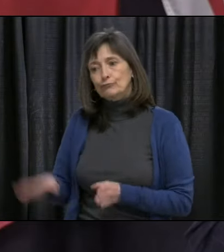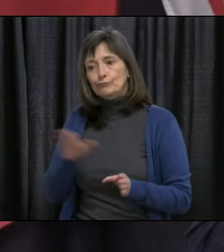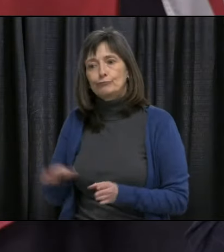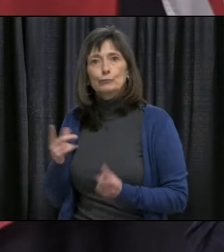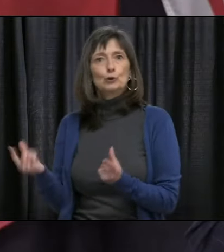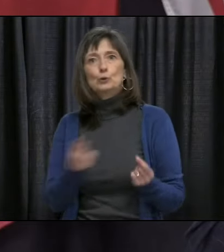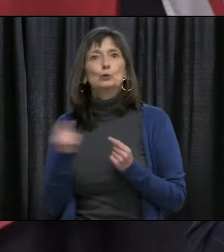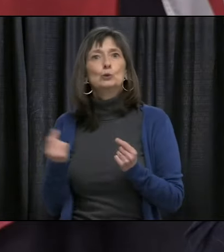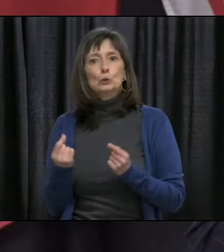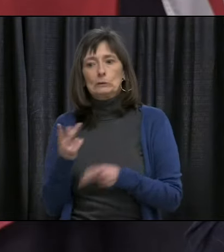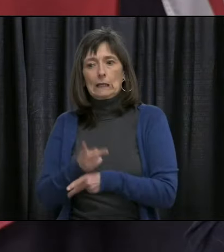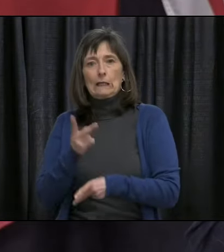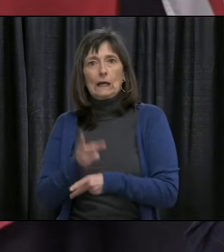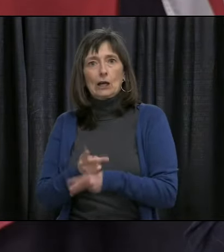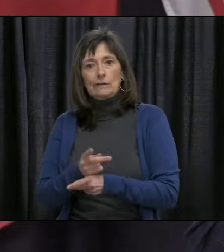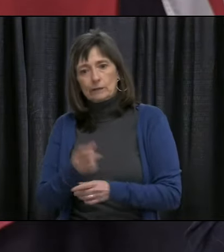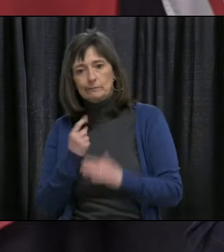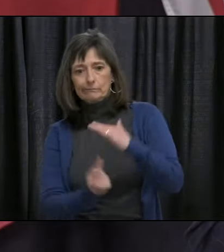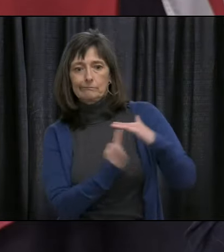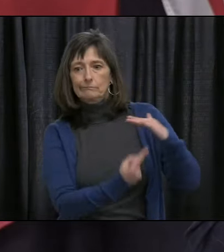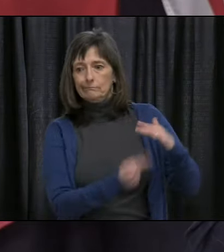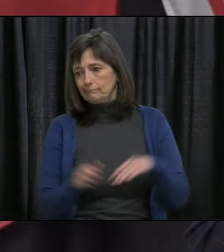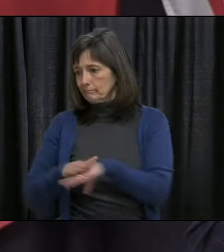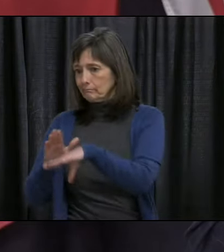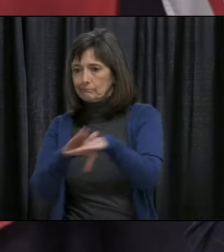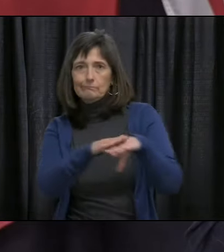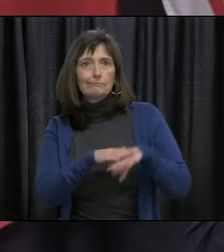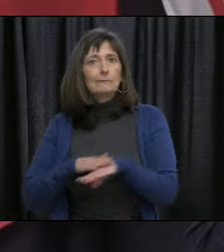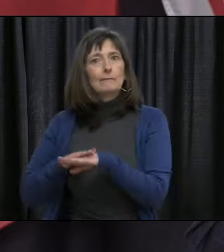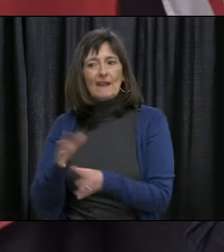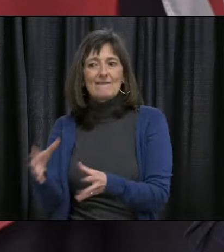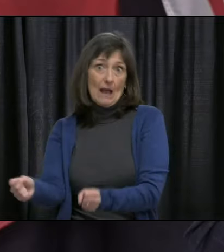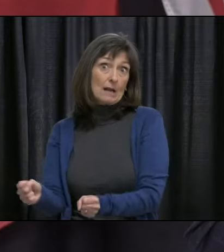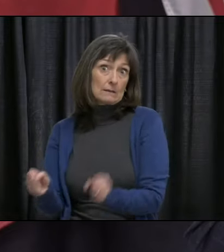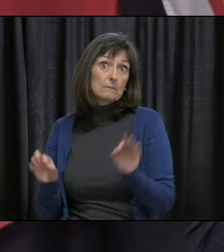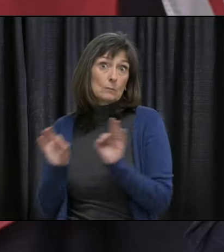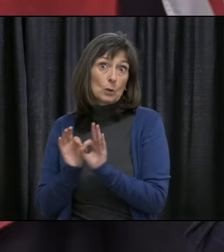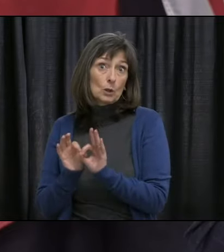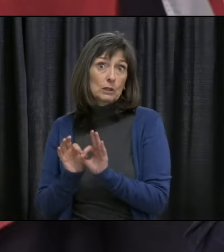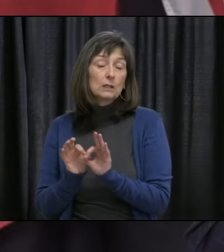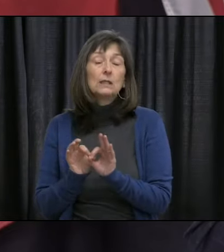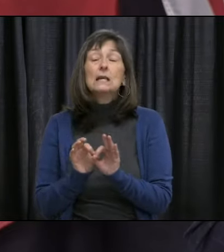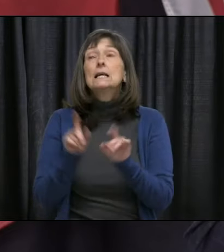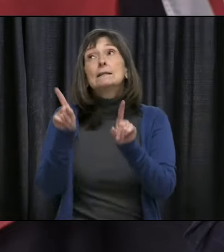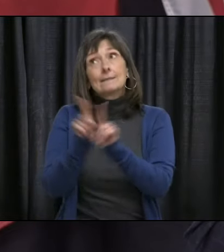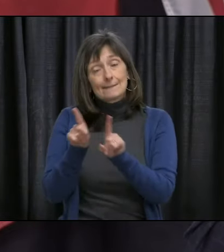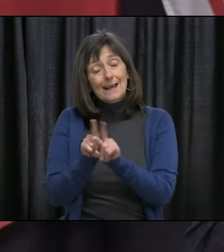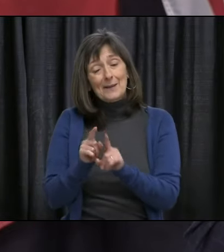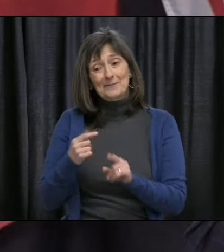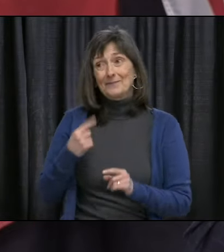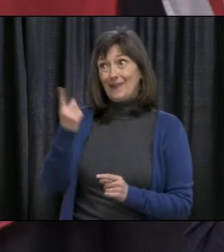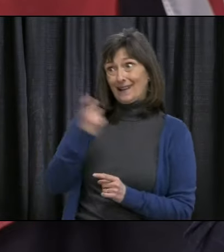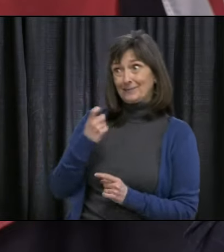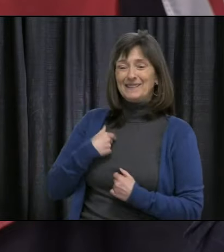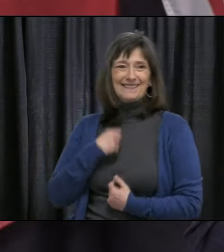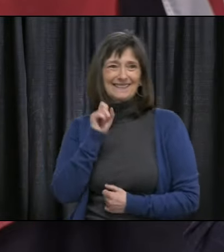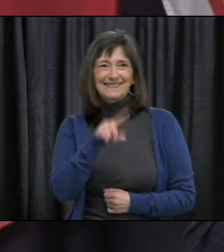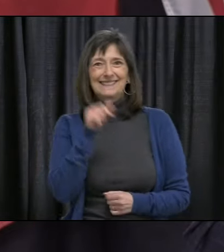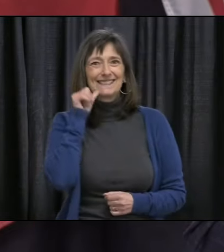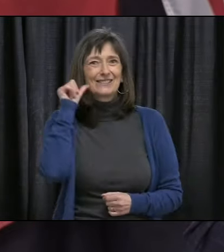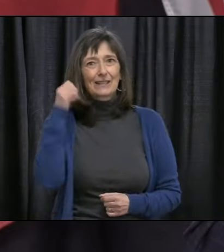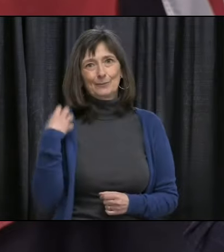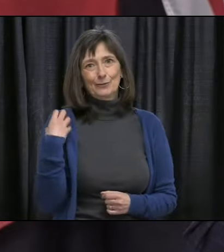I found out about this yesterday afternoon. I did speak to the minister about this issue as well. So, what